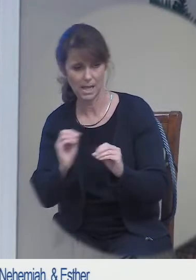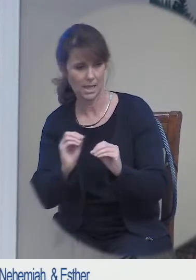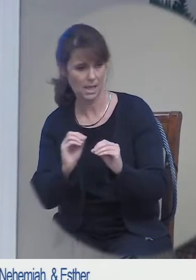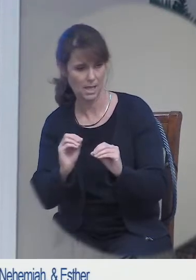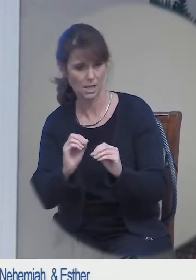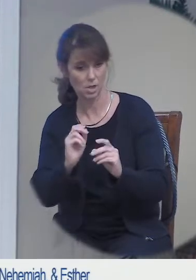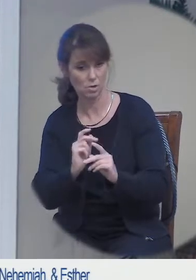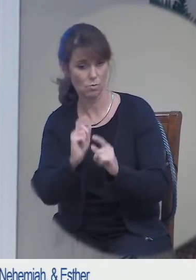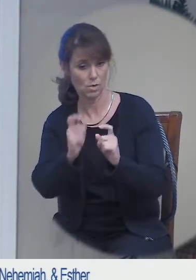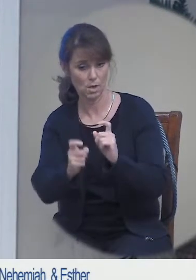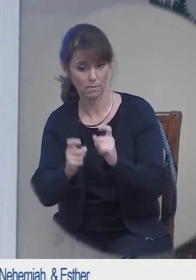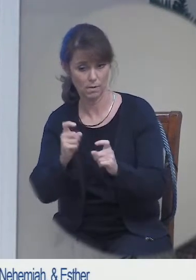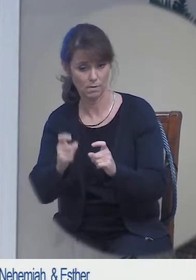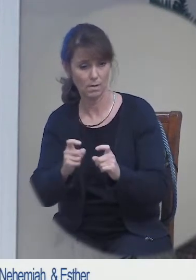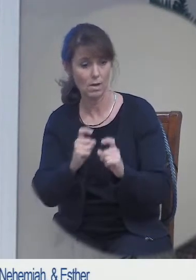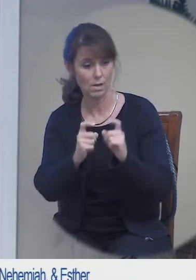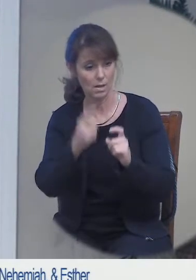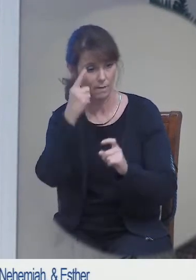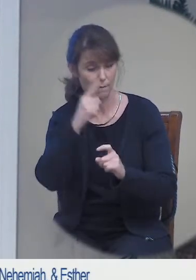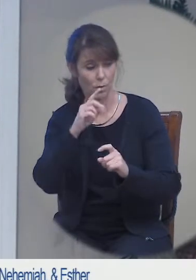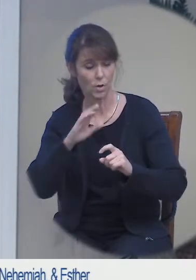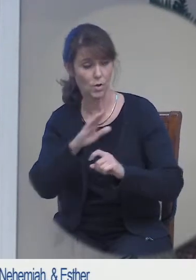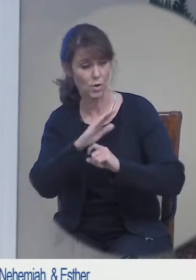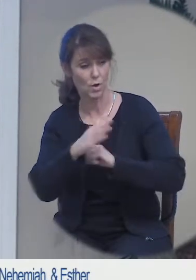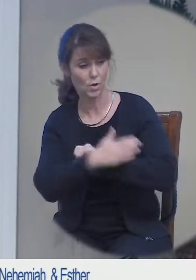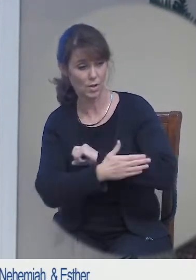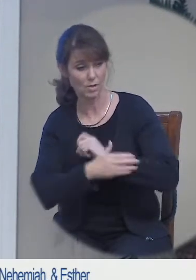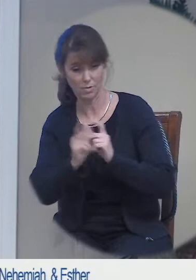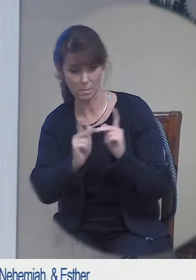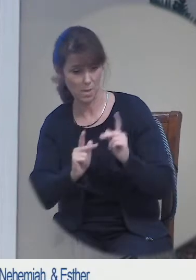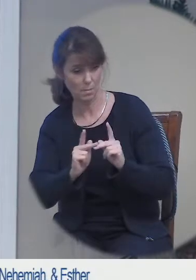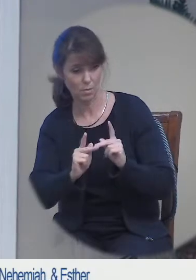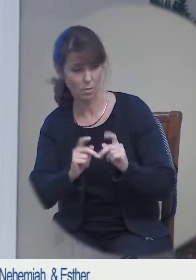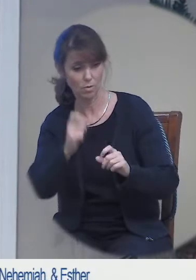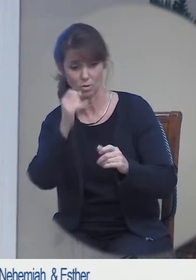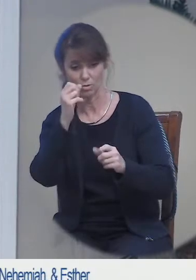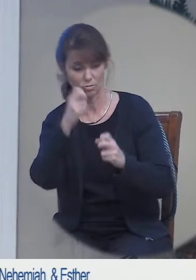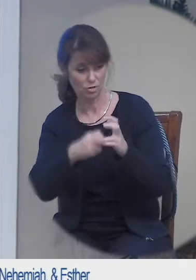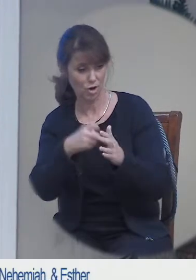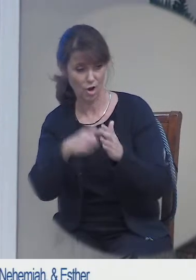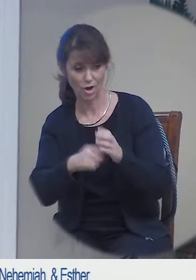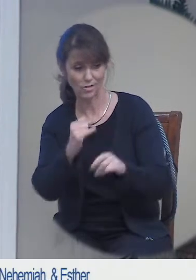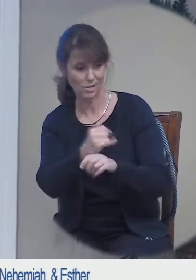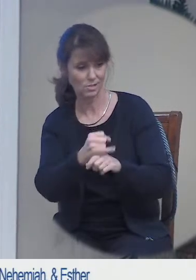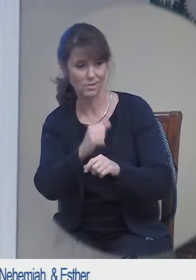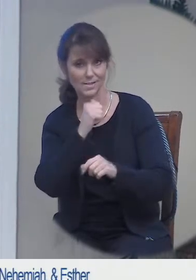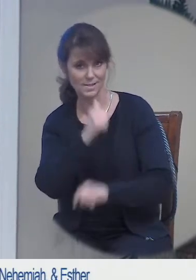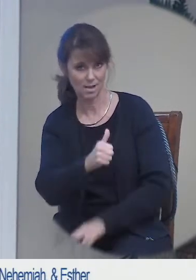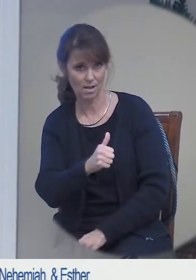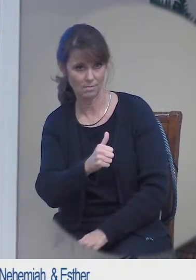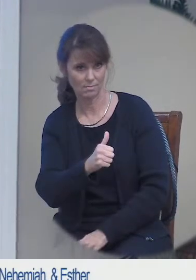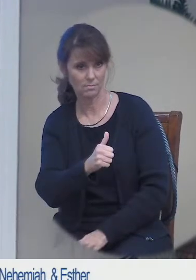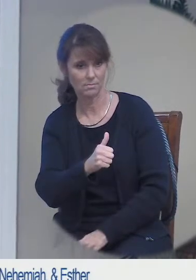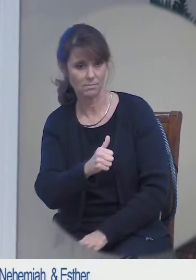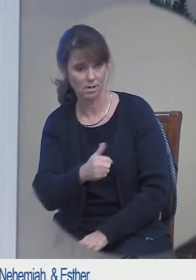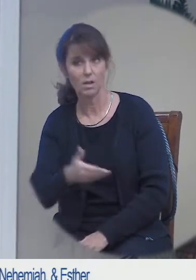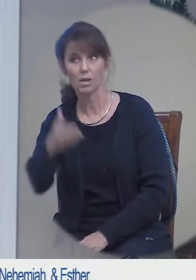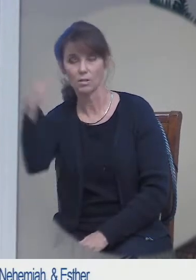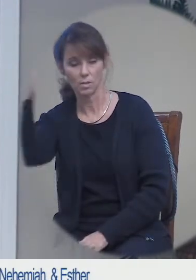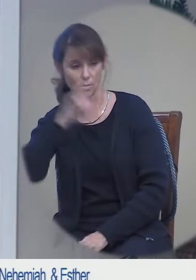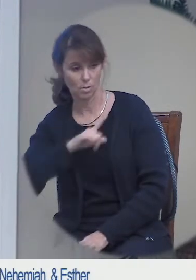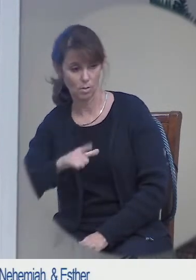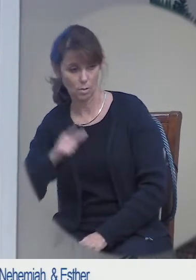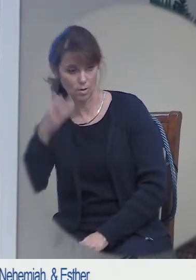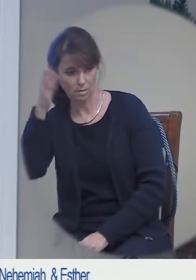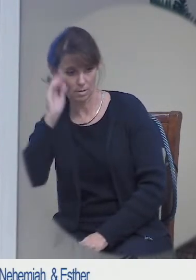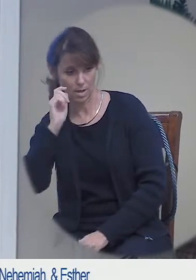charge interest to a foreigner, but to your own countrymen you shall not charge interest, so that the Lord your God may bless you in all that